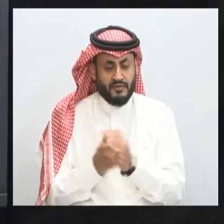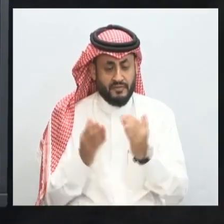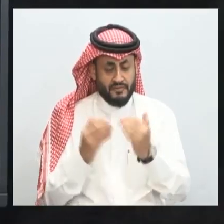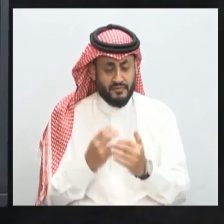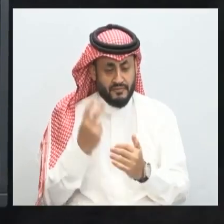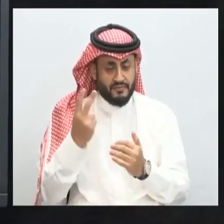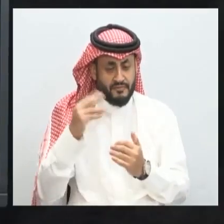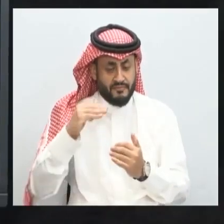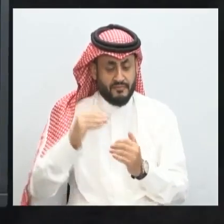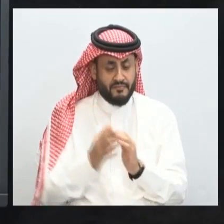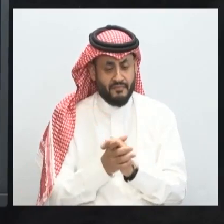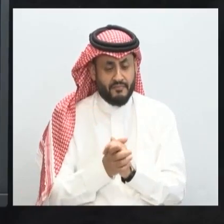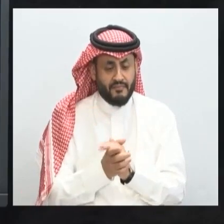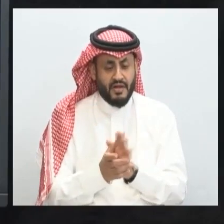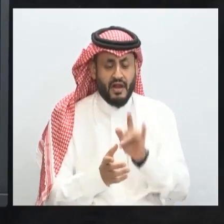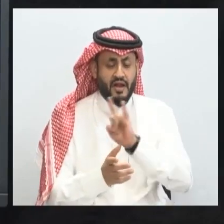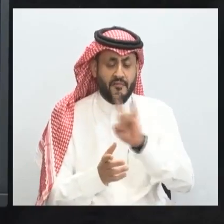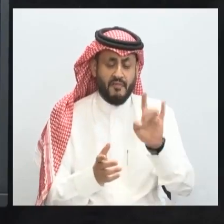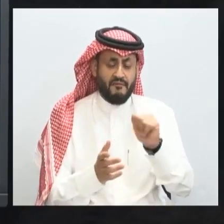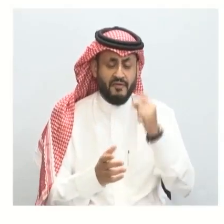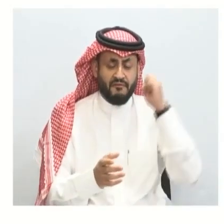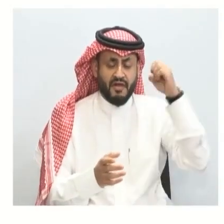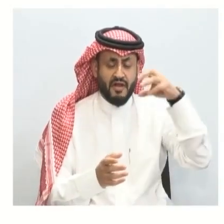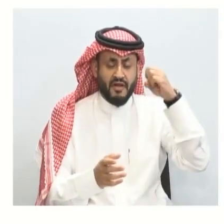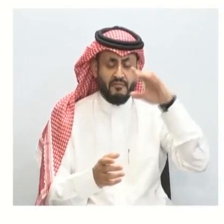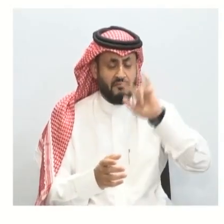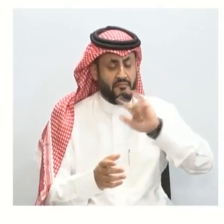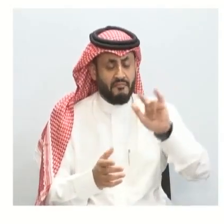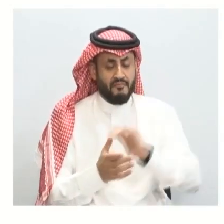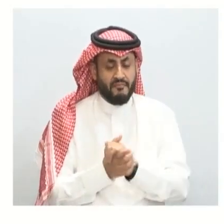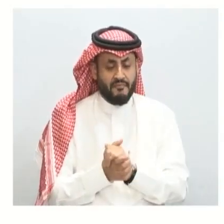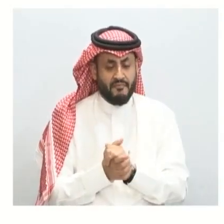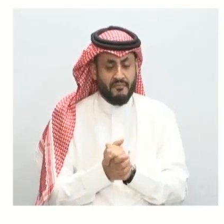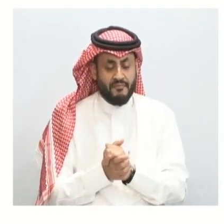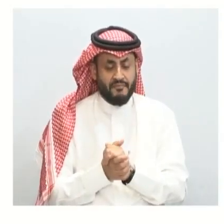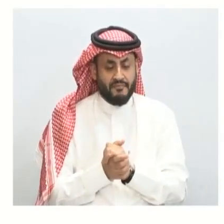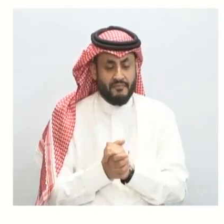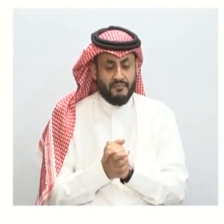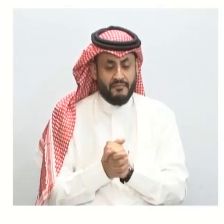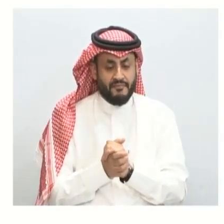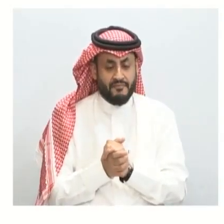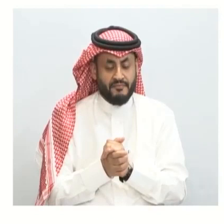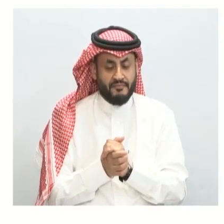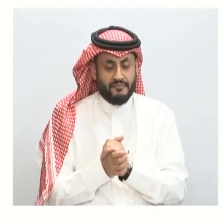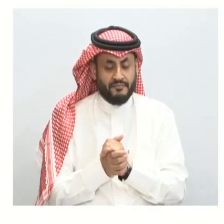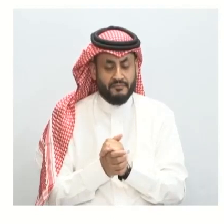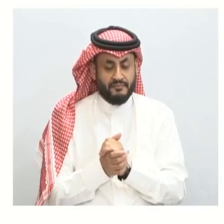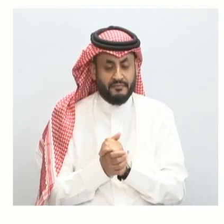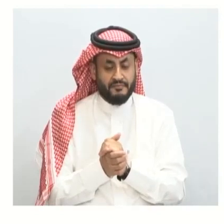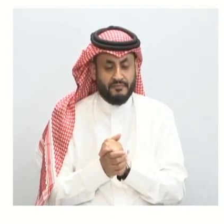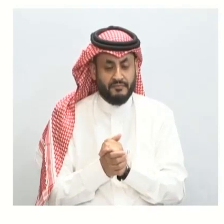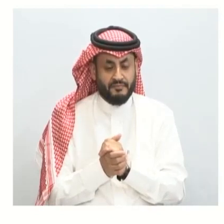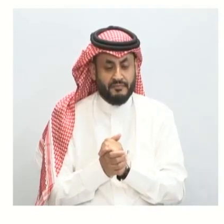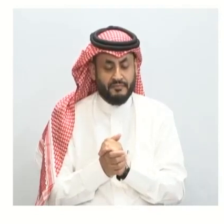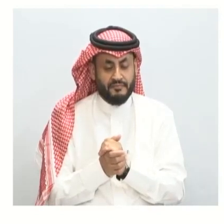we have the second question, have there been any confirmed? We did not read about any confirmed signals. So not